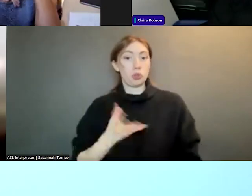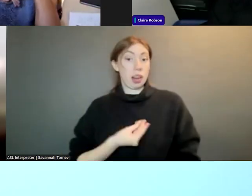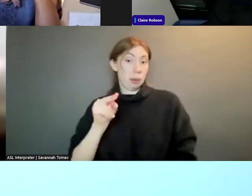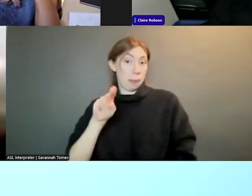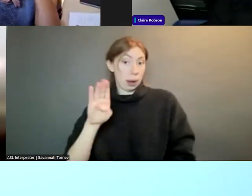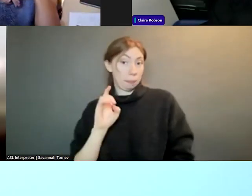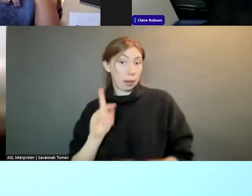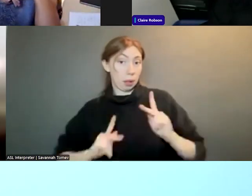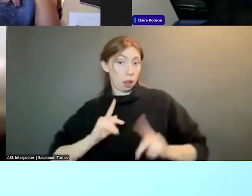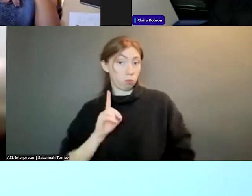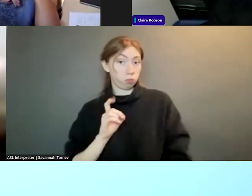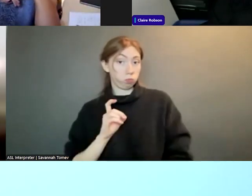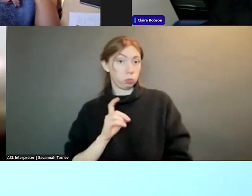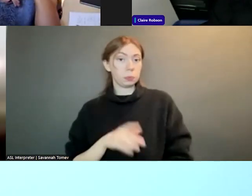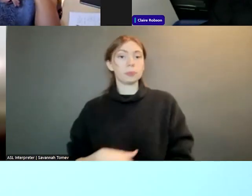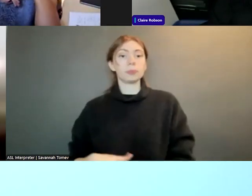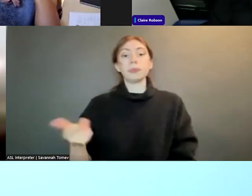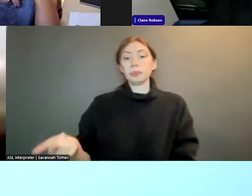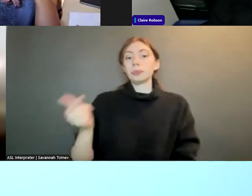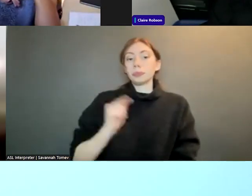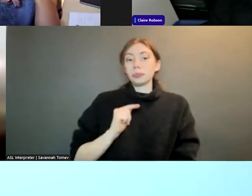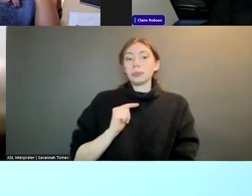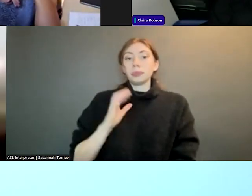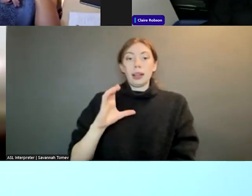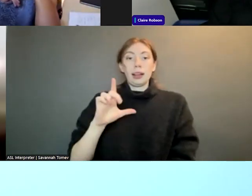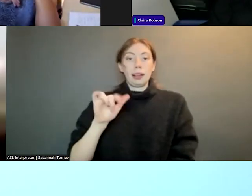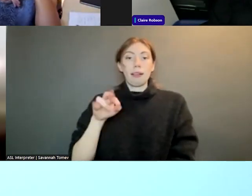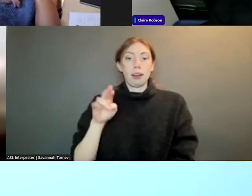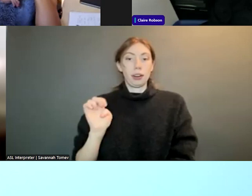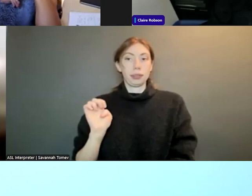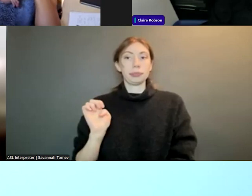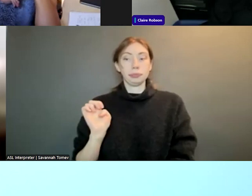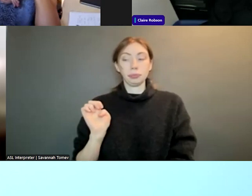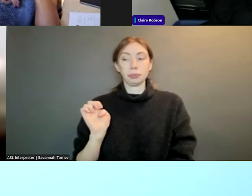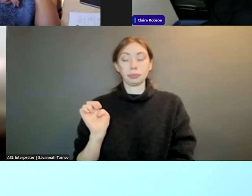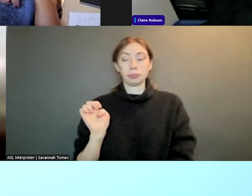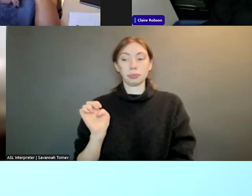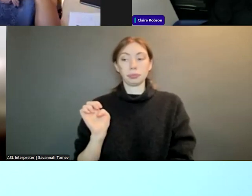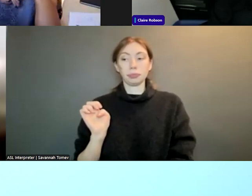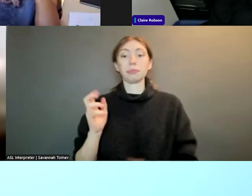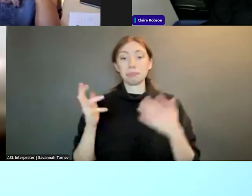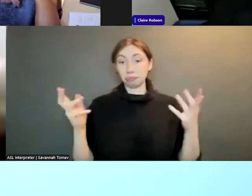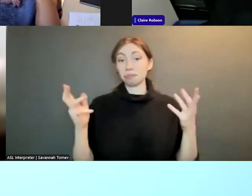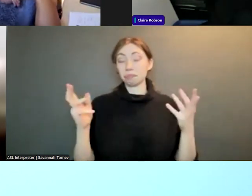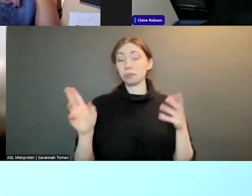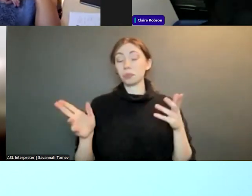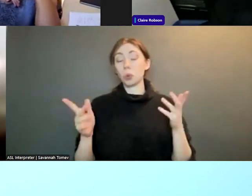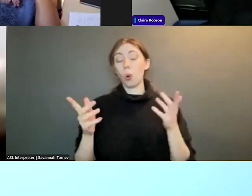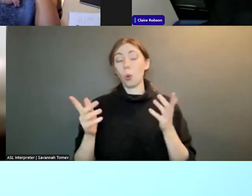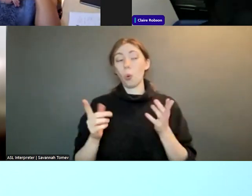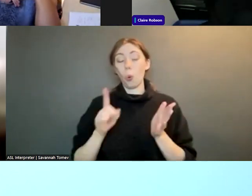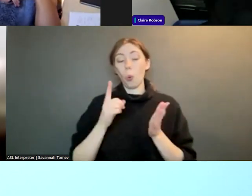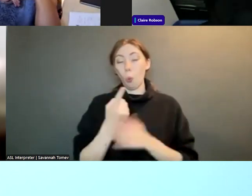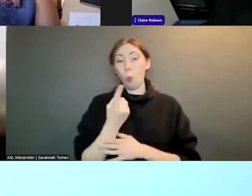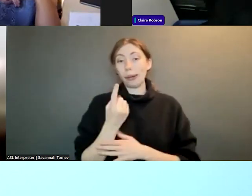Sadly not. And of course, one of the main findings that we